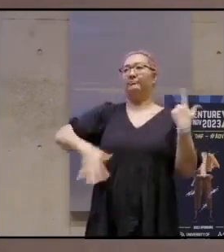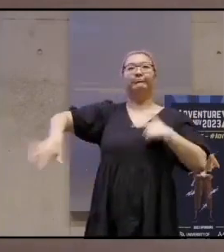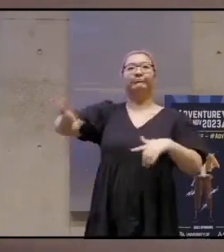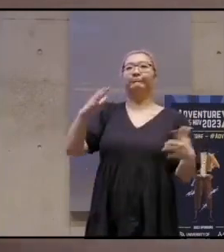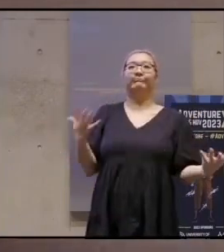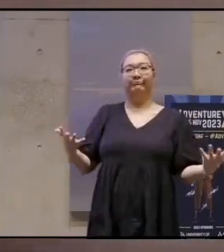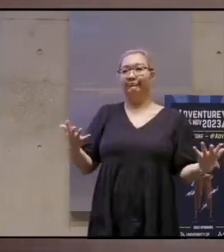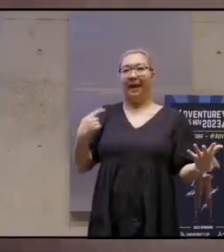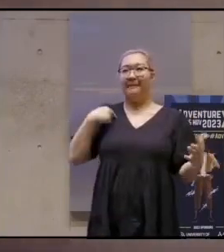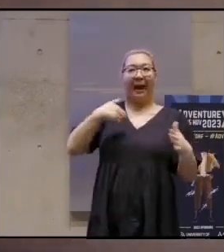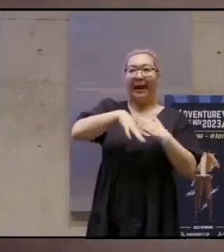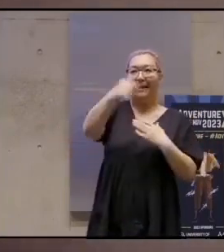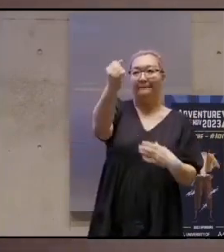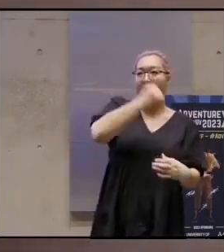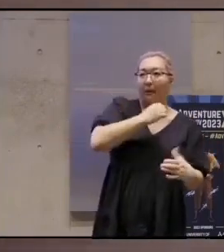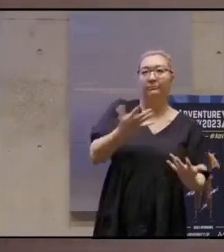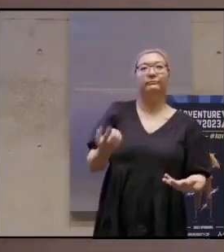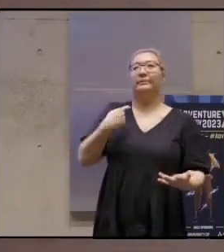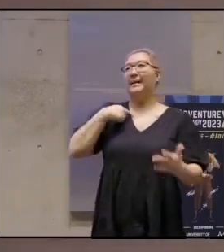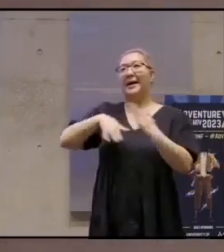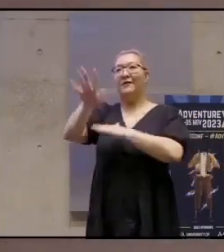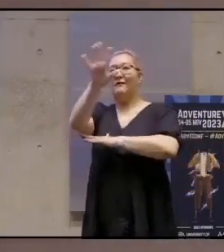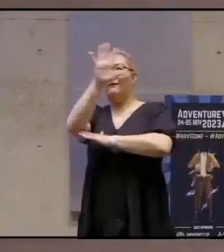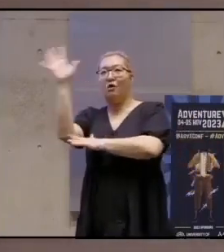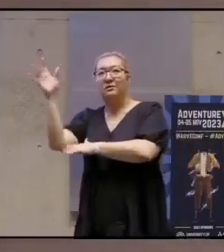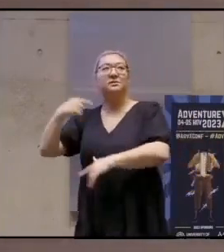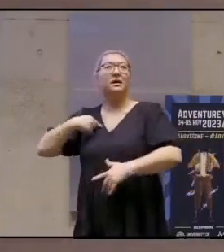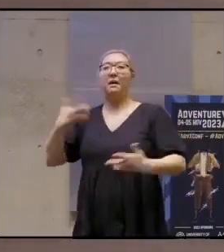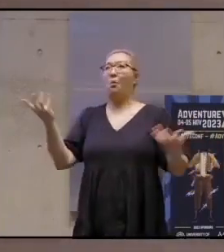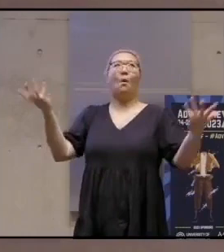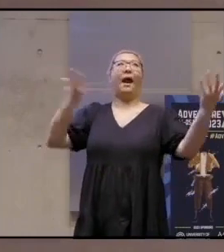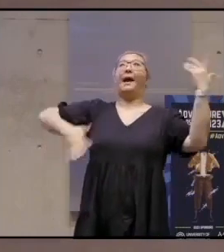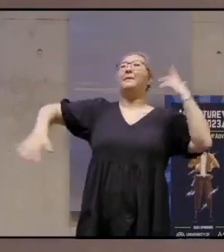change how I project or what I'm expecting the